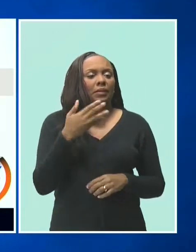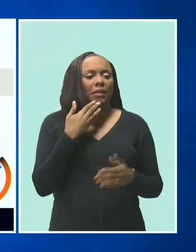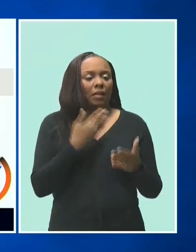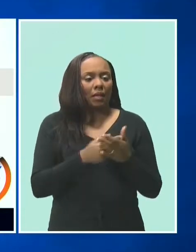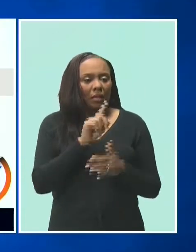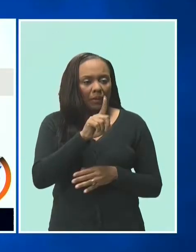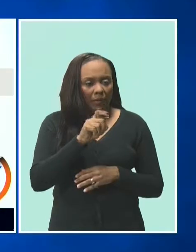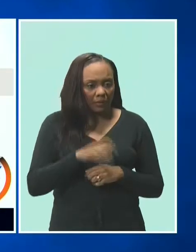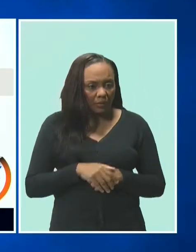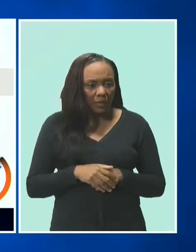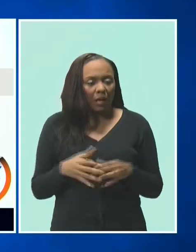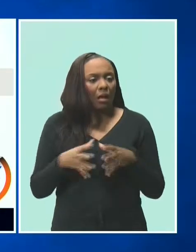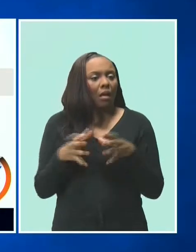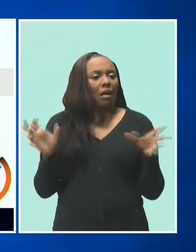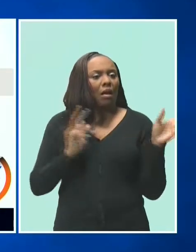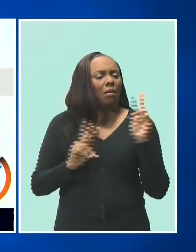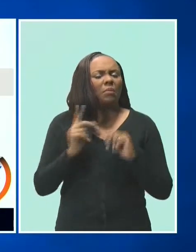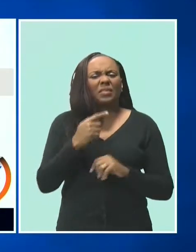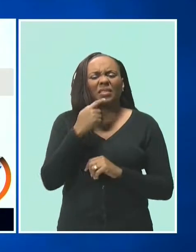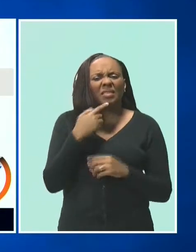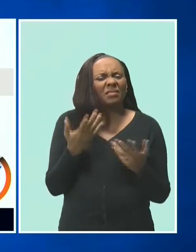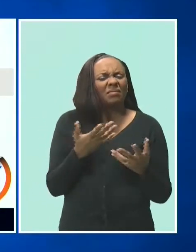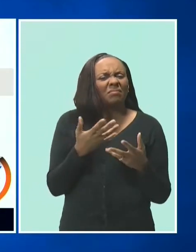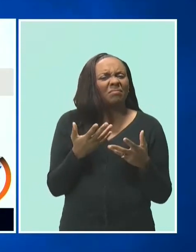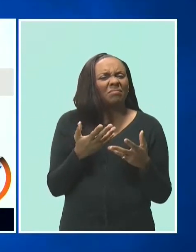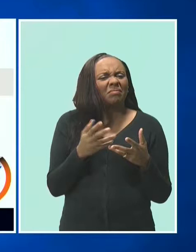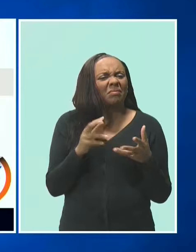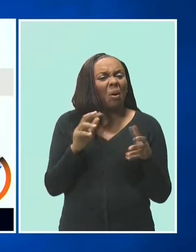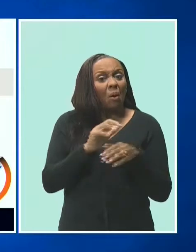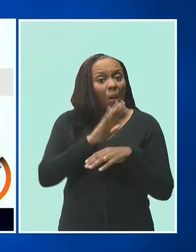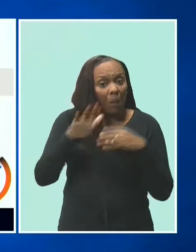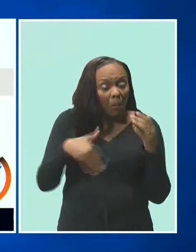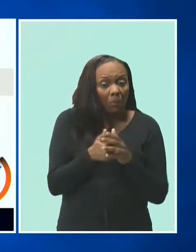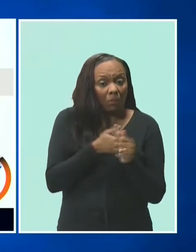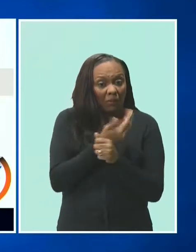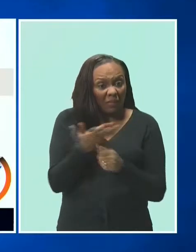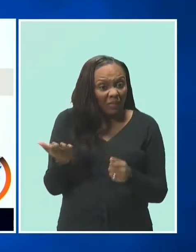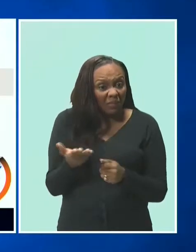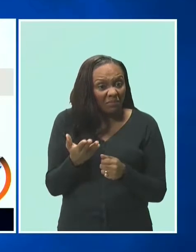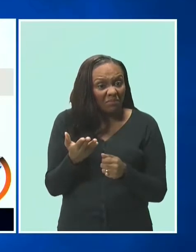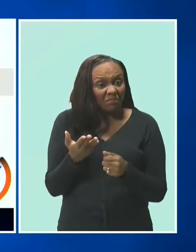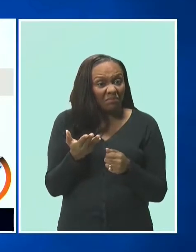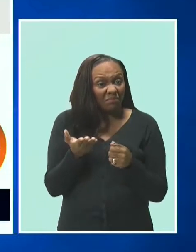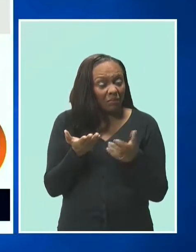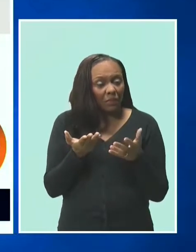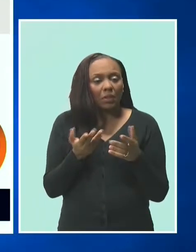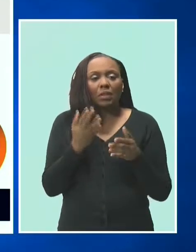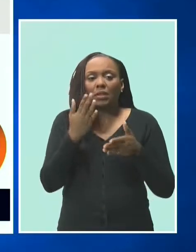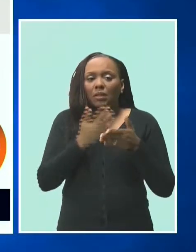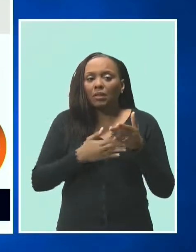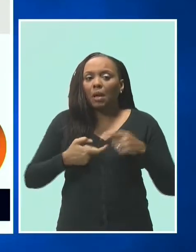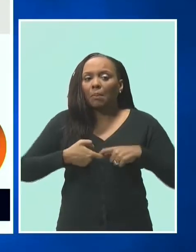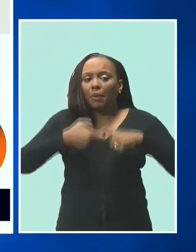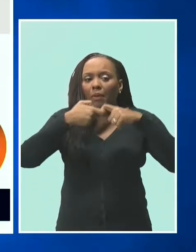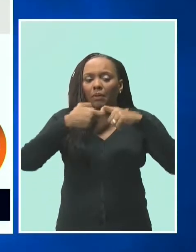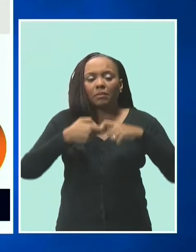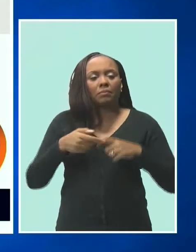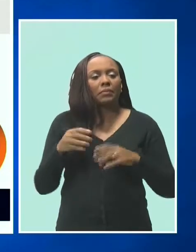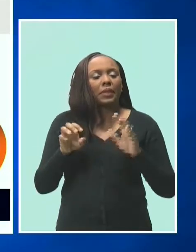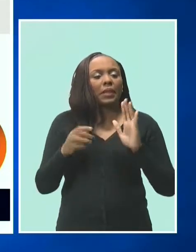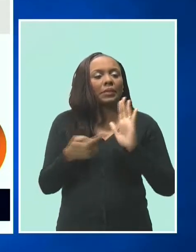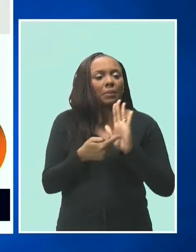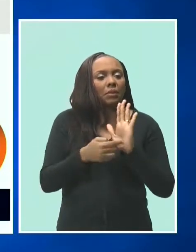a good question because lots of people are asking it. Now, the system does have some exemptions. Those are village